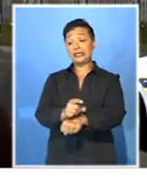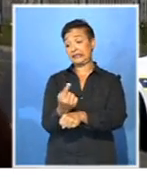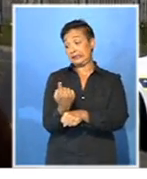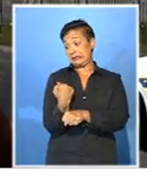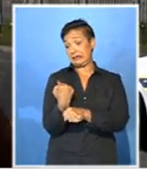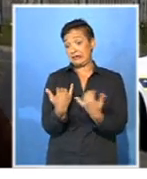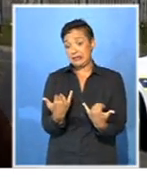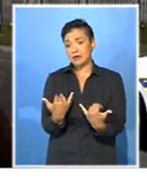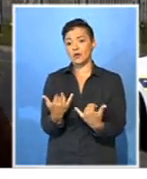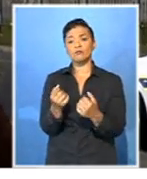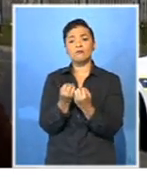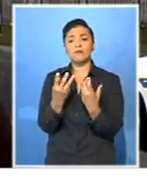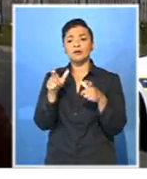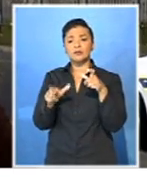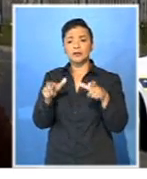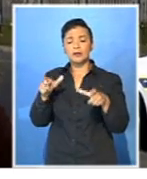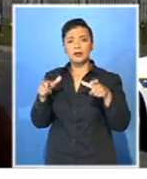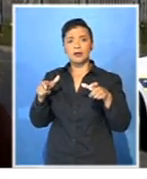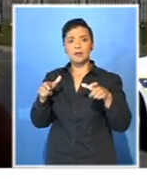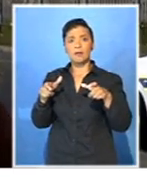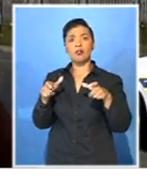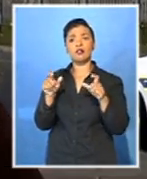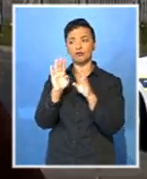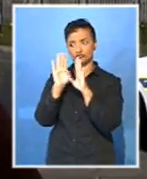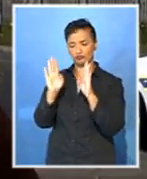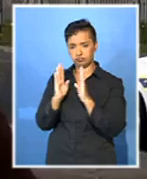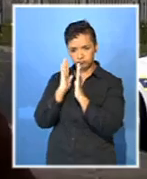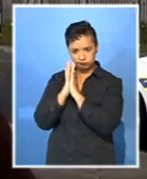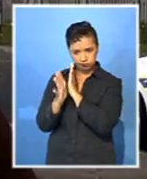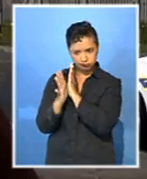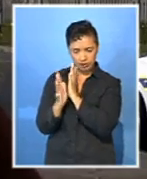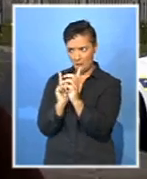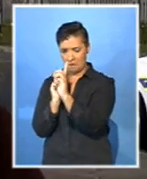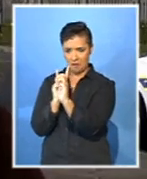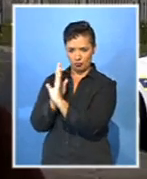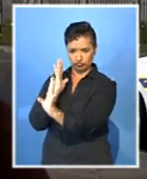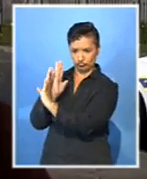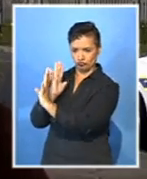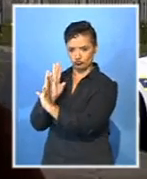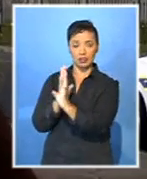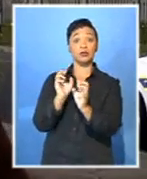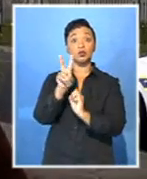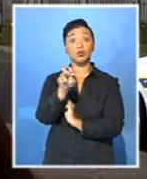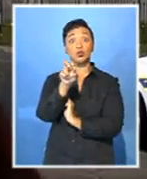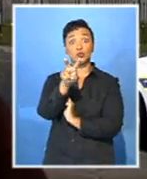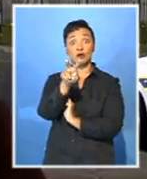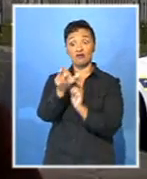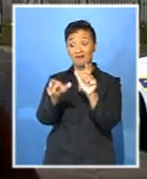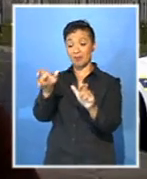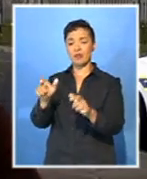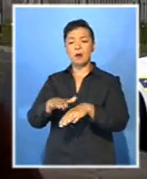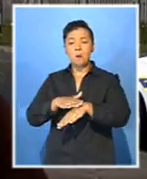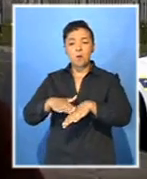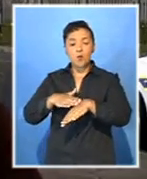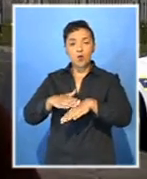we saw a large contingent of the special ops units moving into the building. We counted at least 12 people in